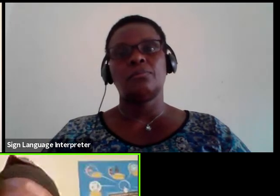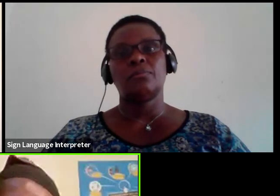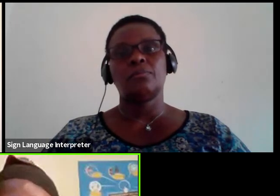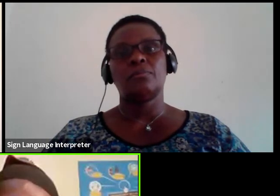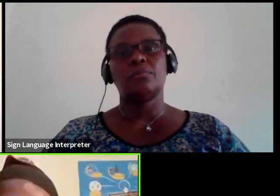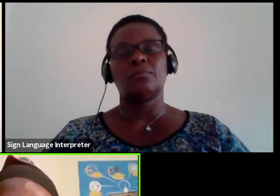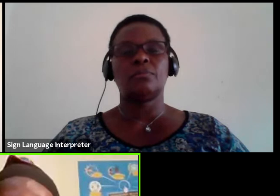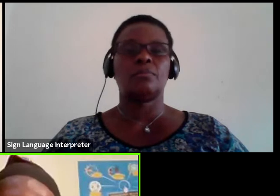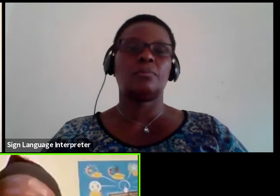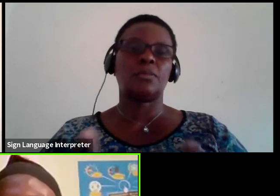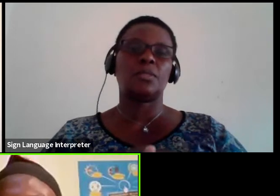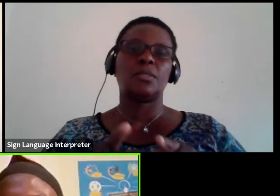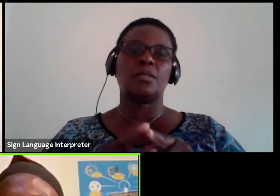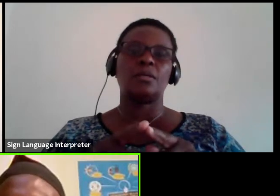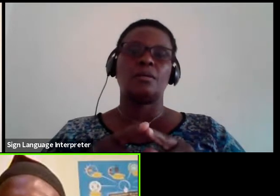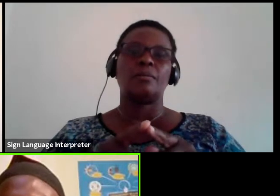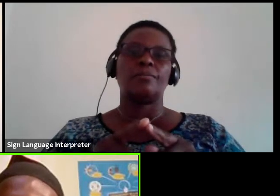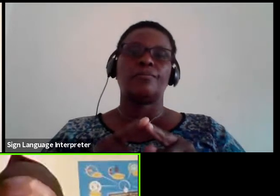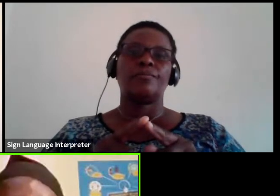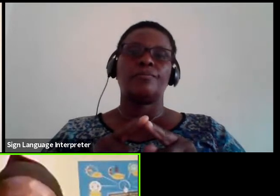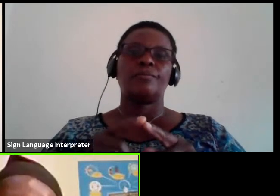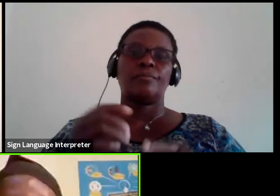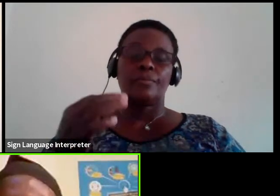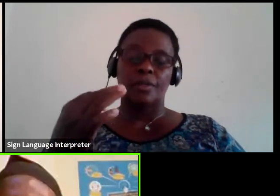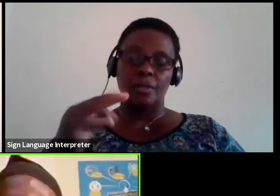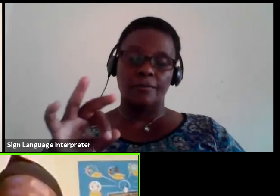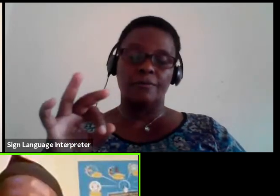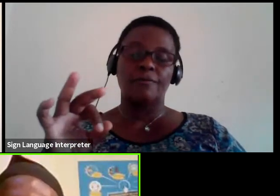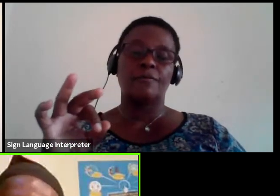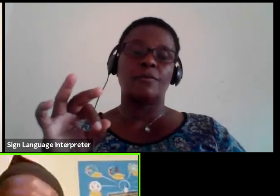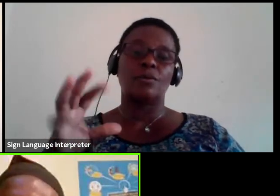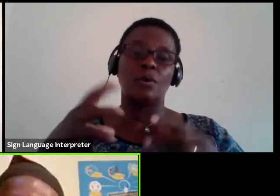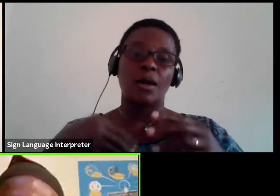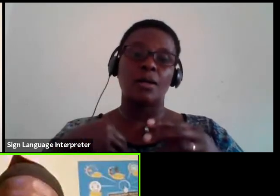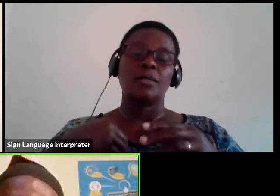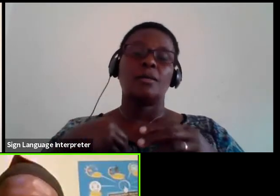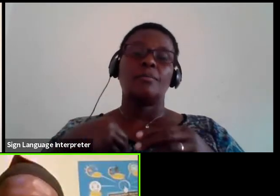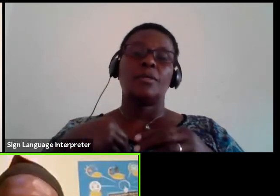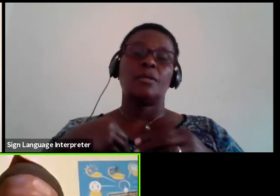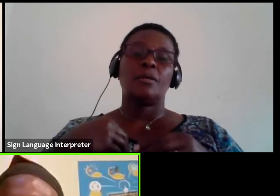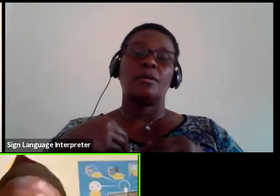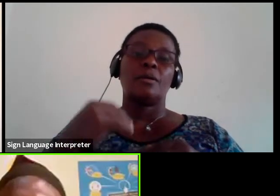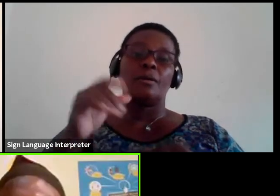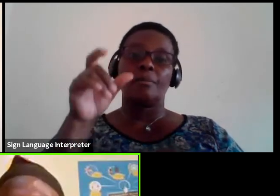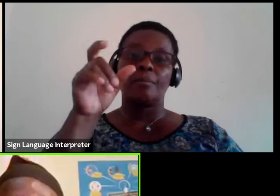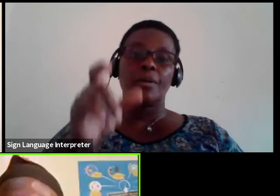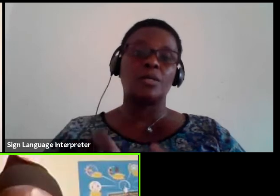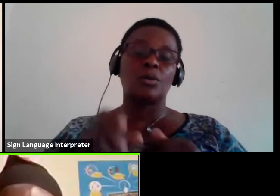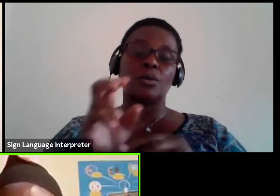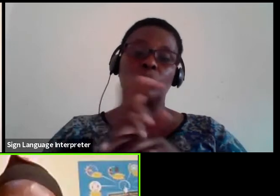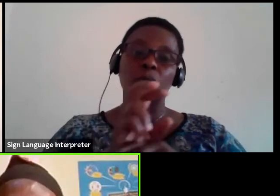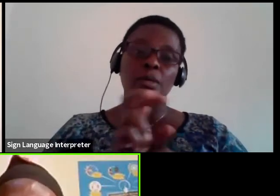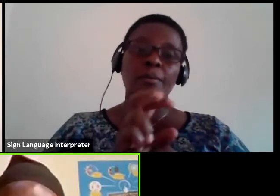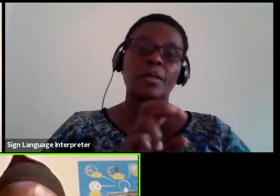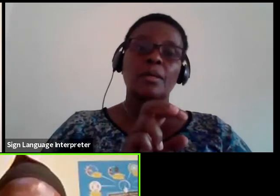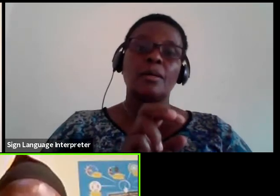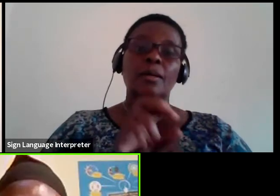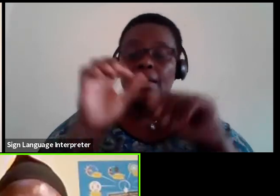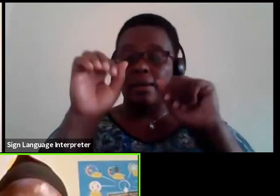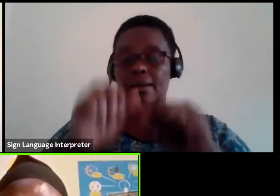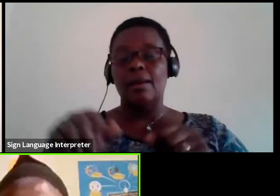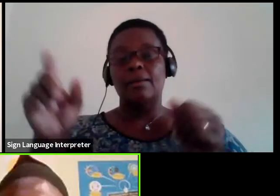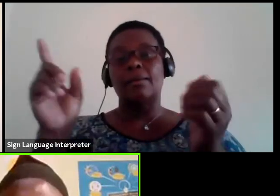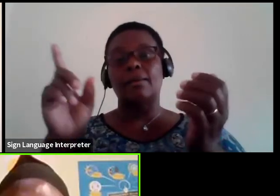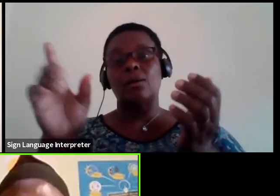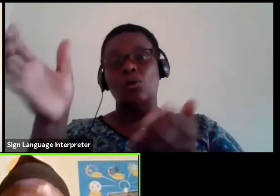it happen, because when you start running with them, they have resources more than you. They have way more resources more than you, and that is the job. And your job is